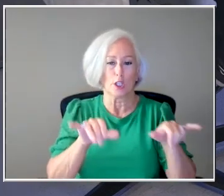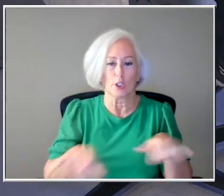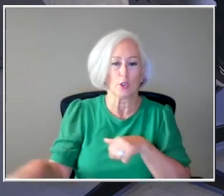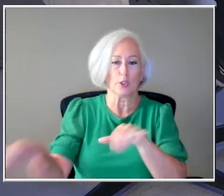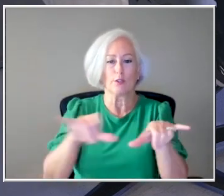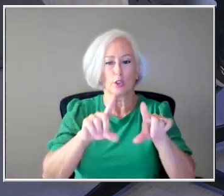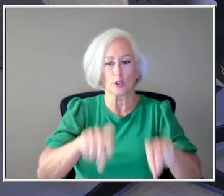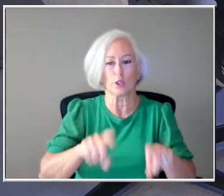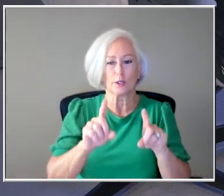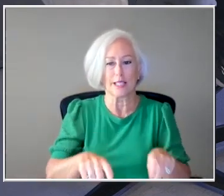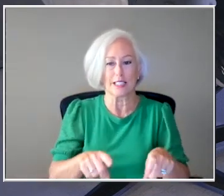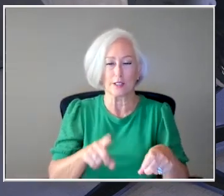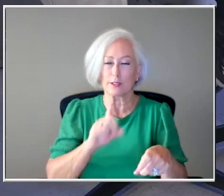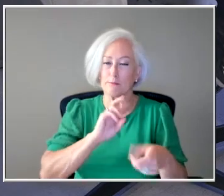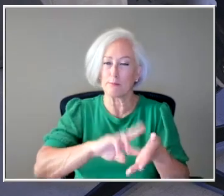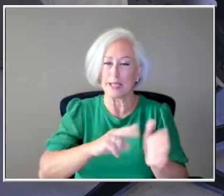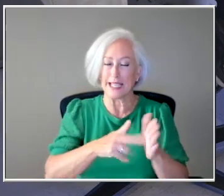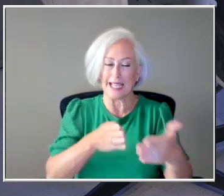necessary?